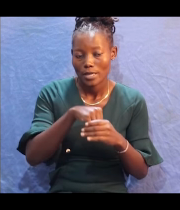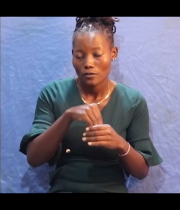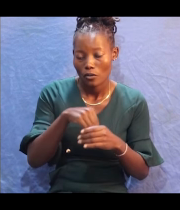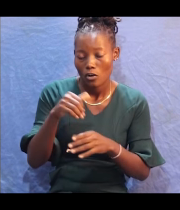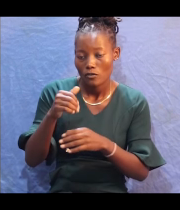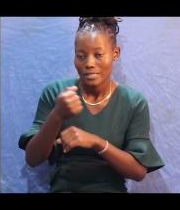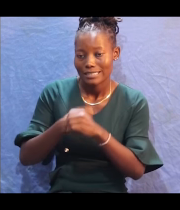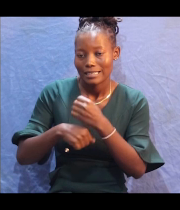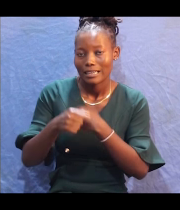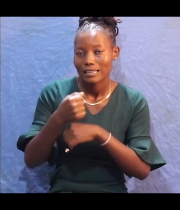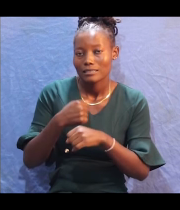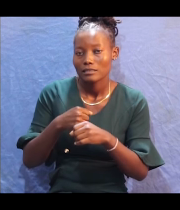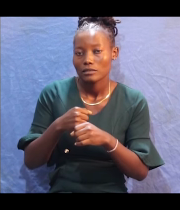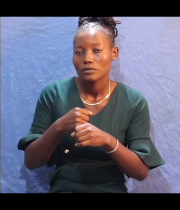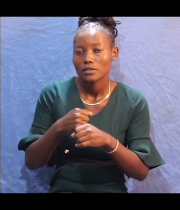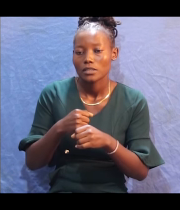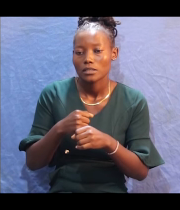activity.